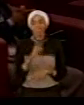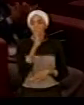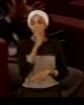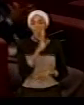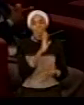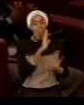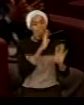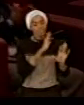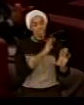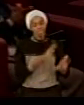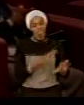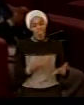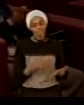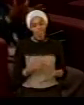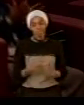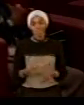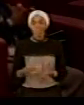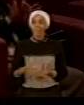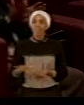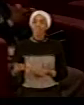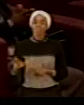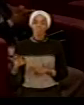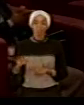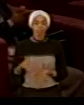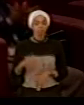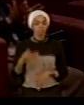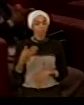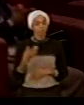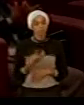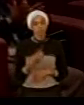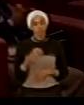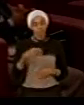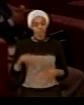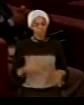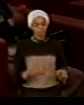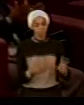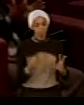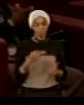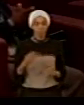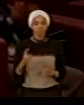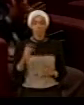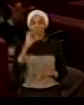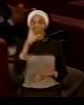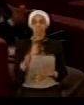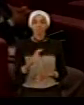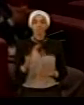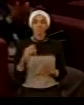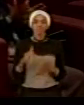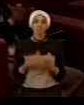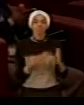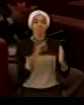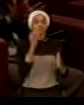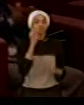the river. The way of the cross